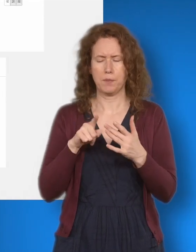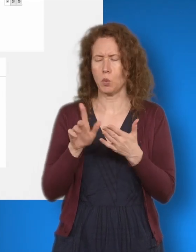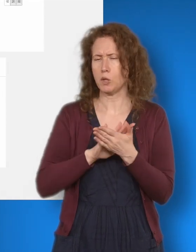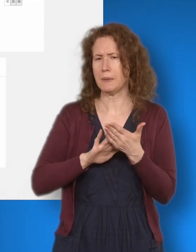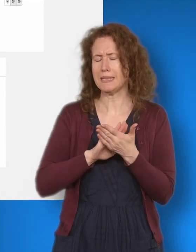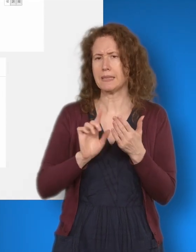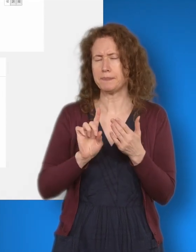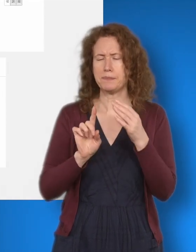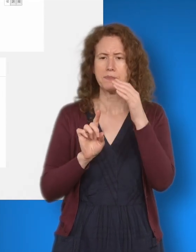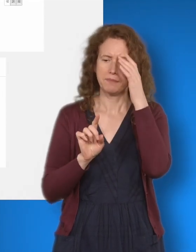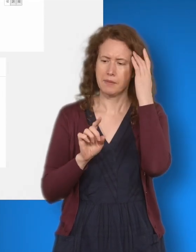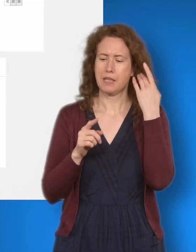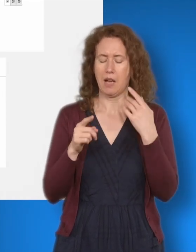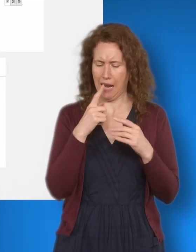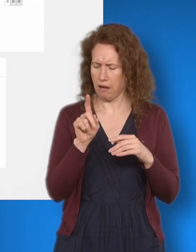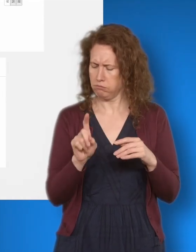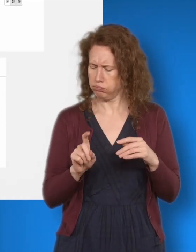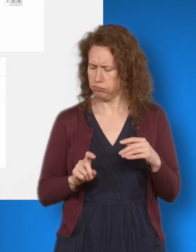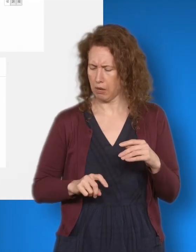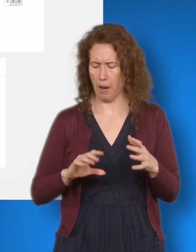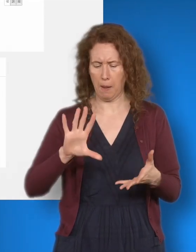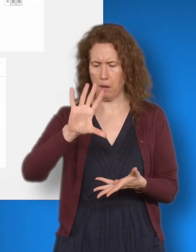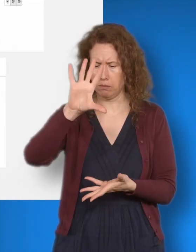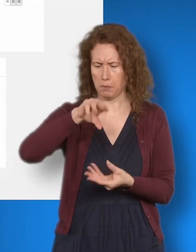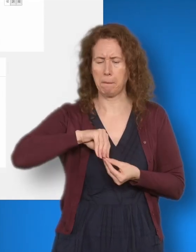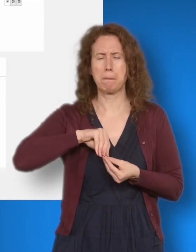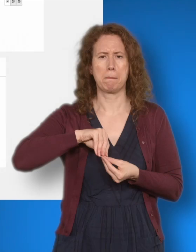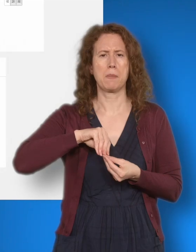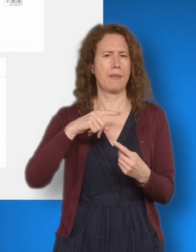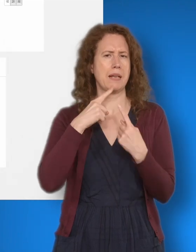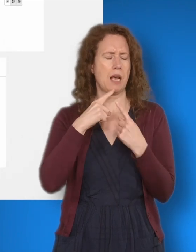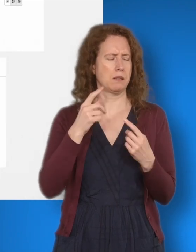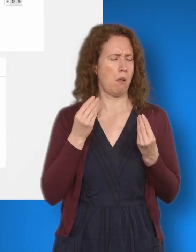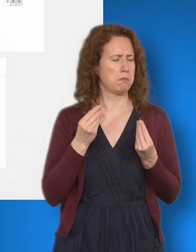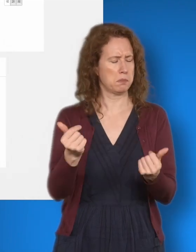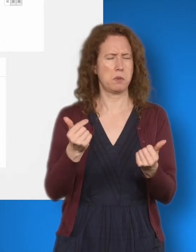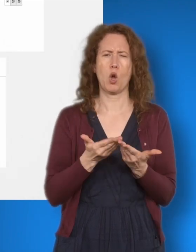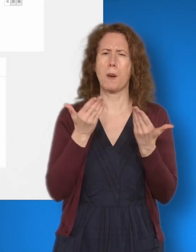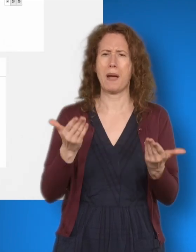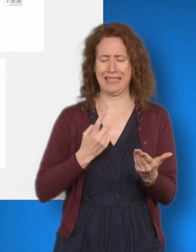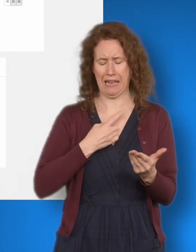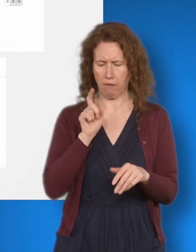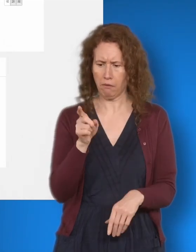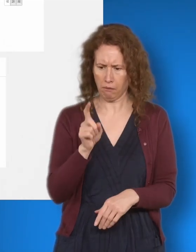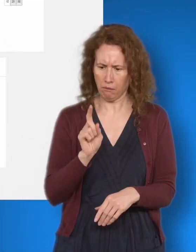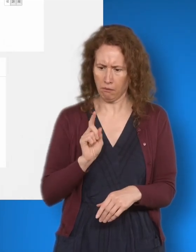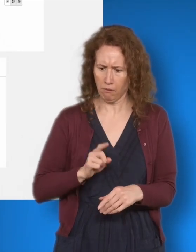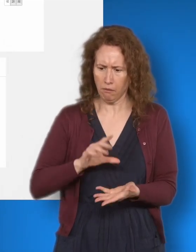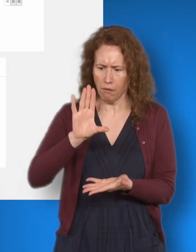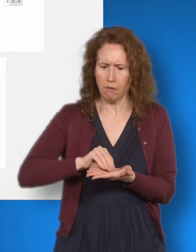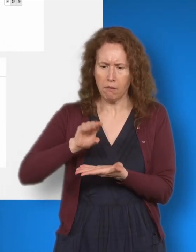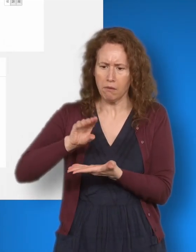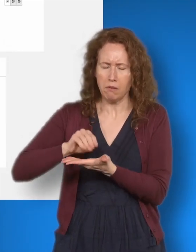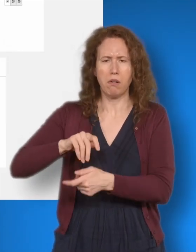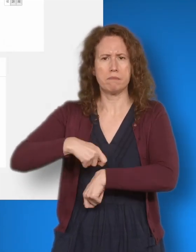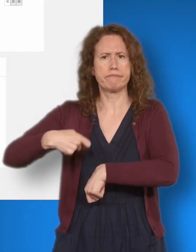allows an efficient extraction of the relevant data compared to manual intervention.